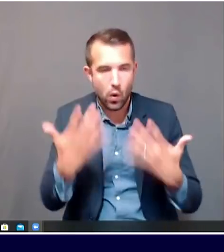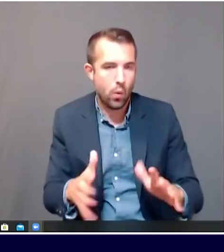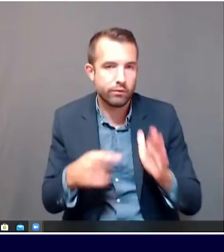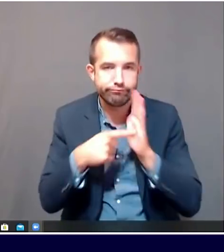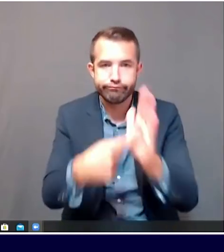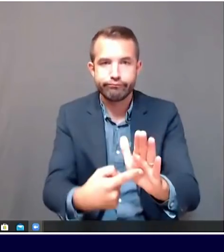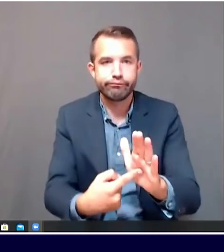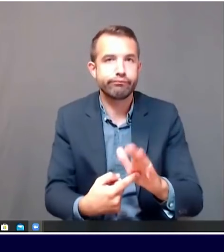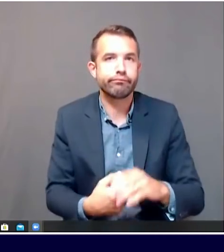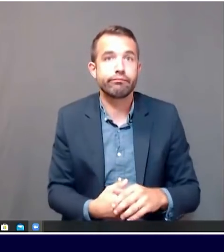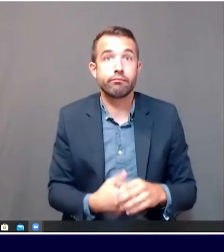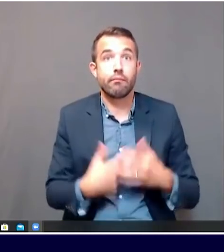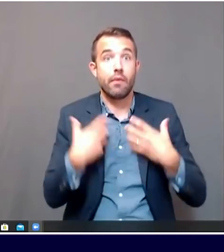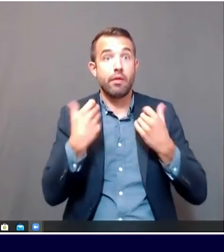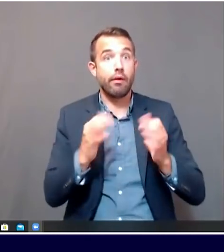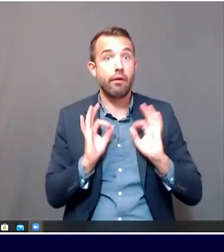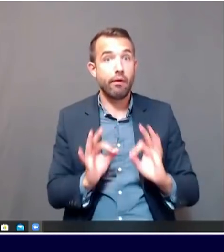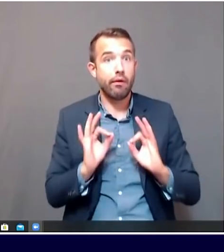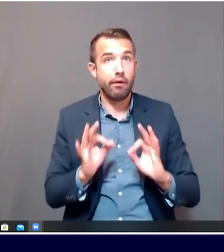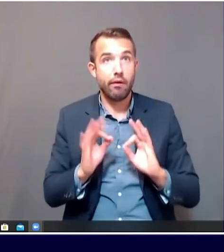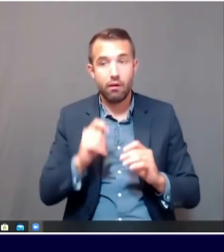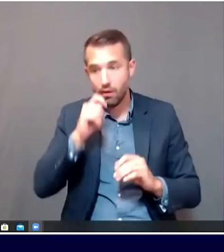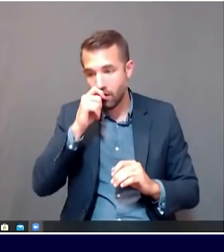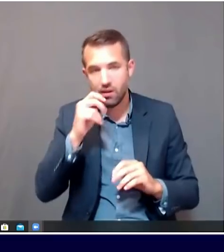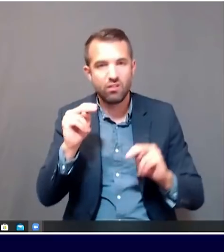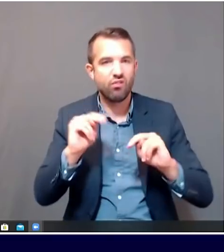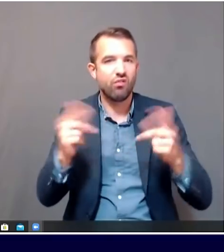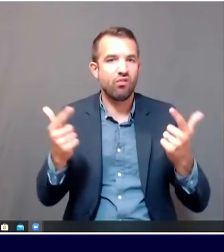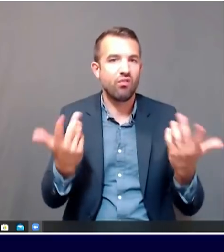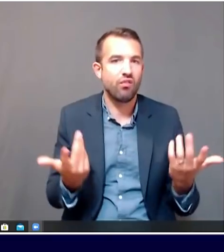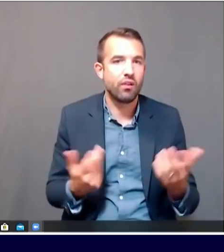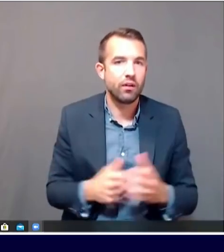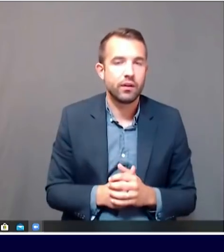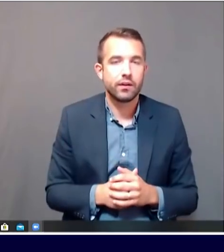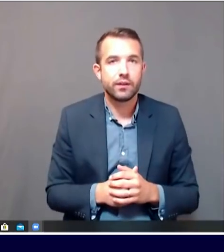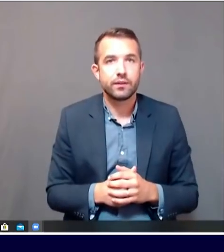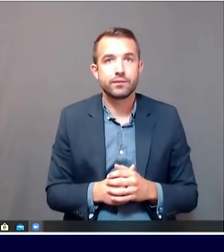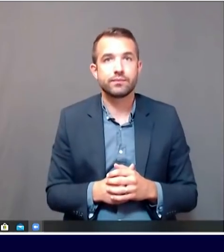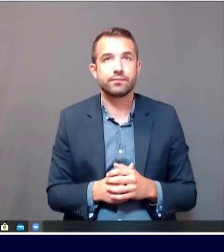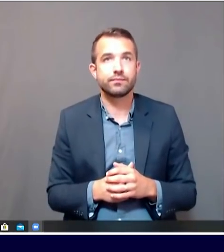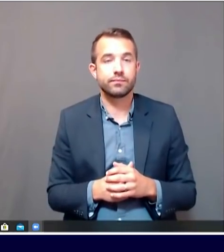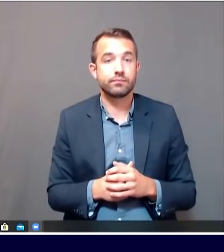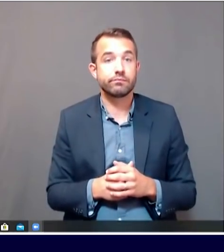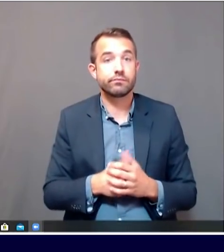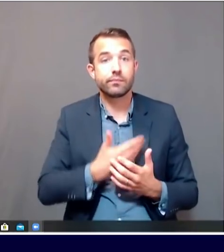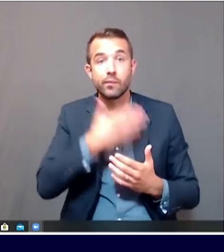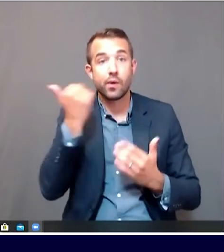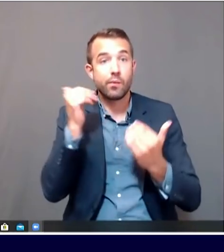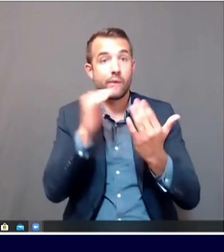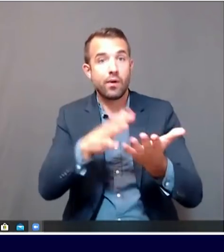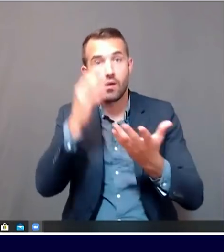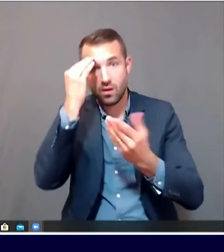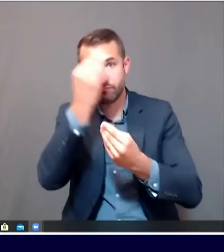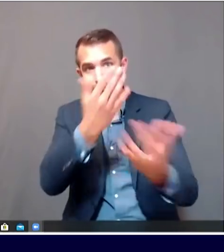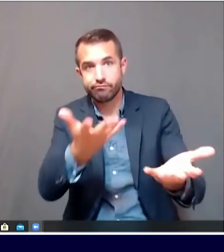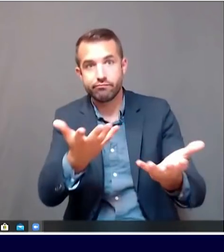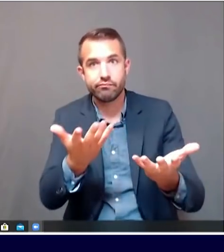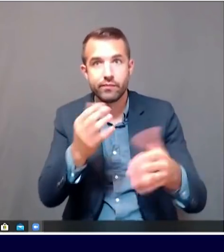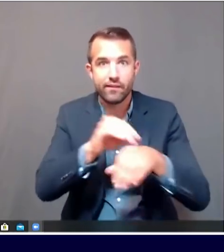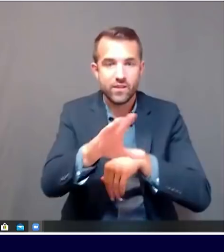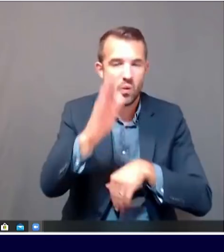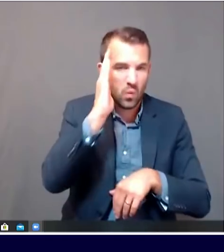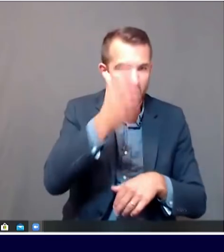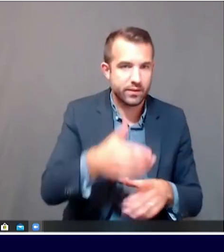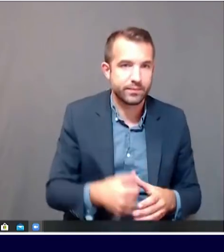we know will be receiving them to provide them that guidance. Otherwise, there's the possibility of inaccurate results.